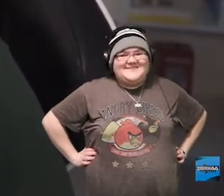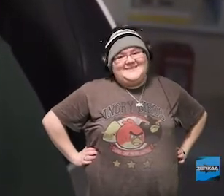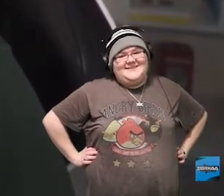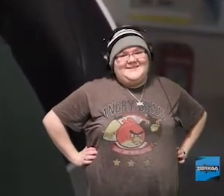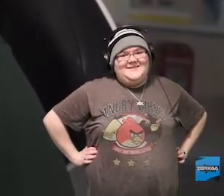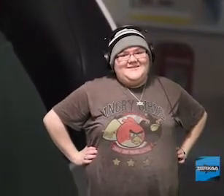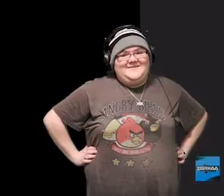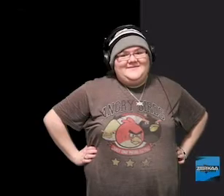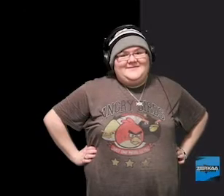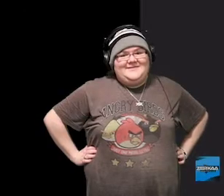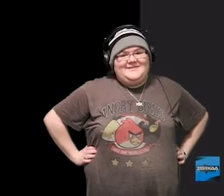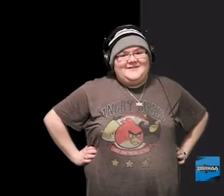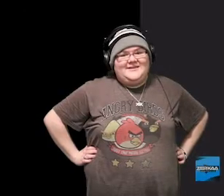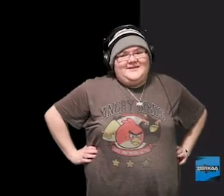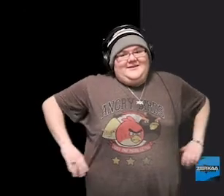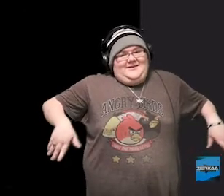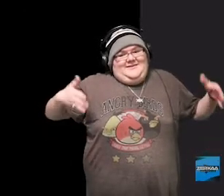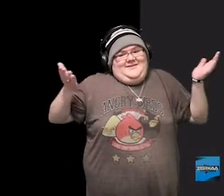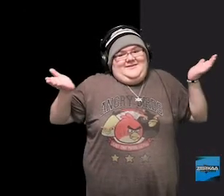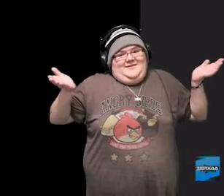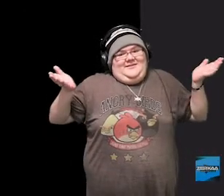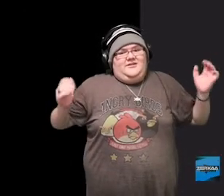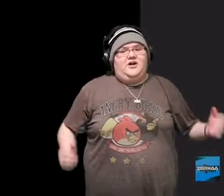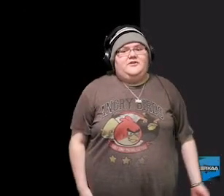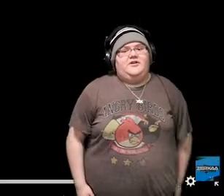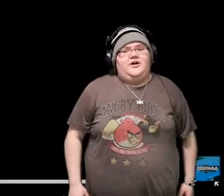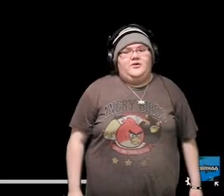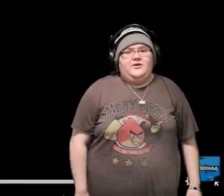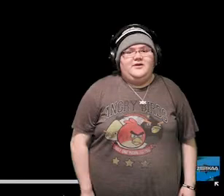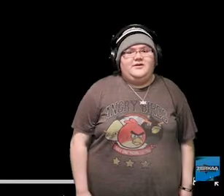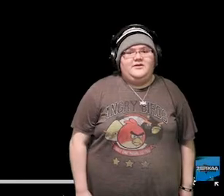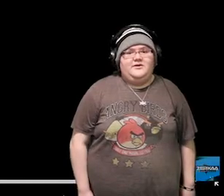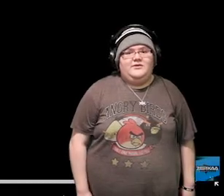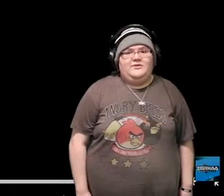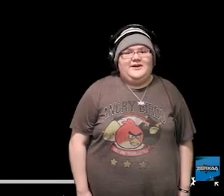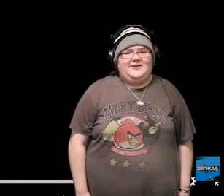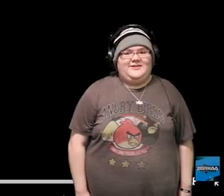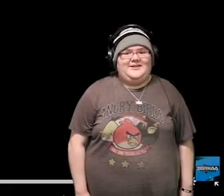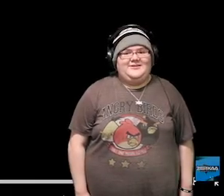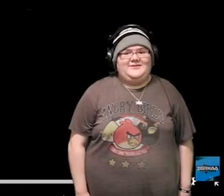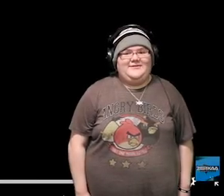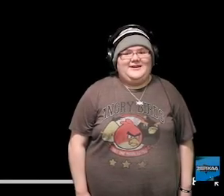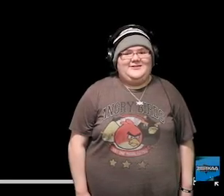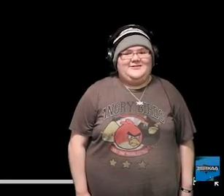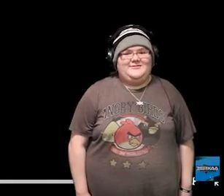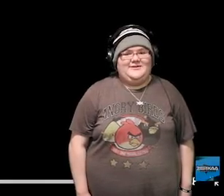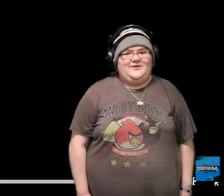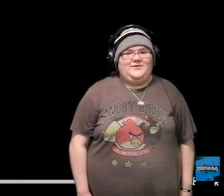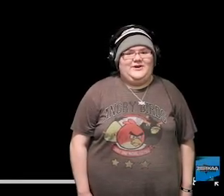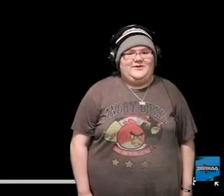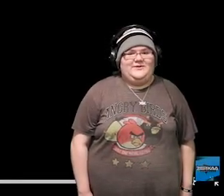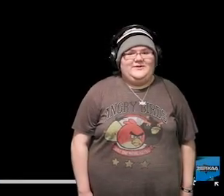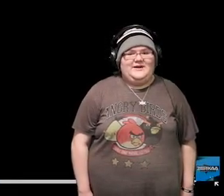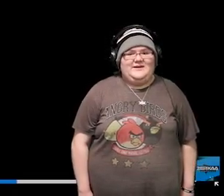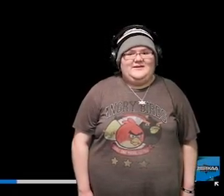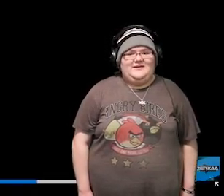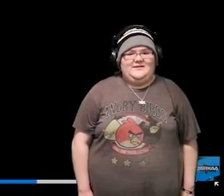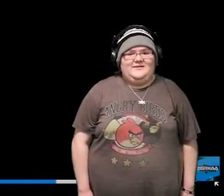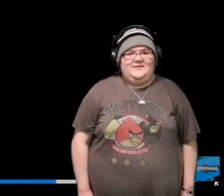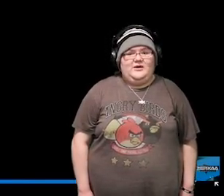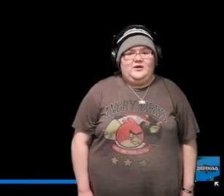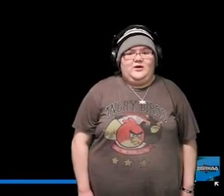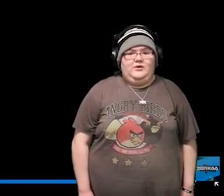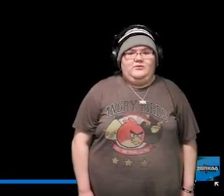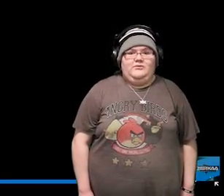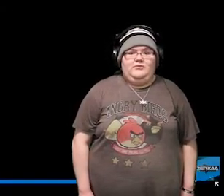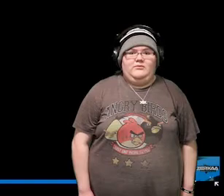to the face constantly. If Josh and JJ combined their faces. Oh no. That'd be good, is it? What is this? That photo doesn't even